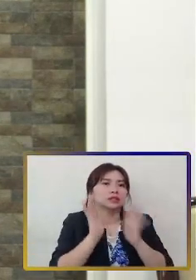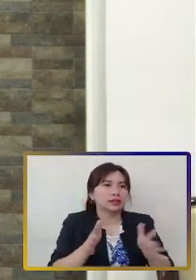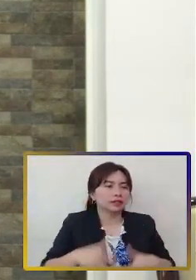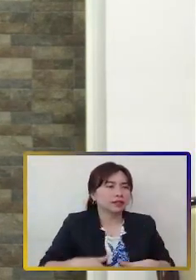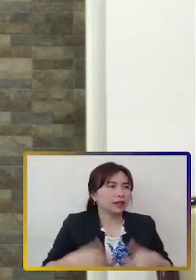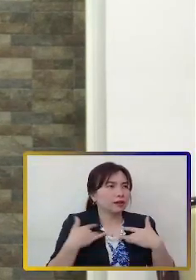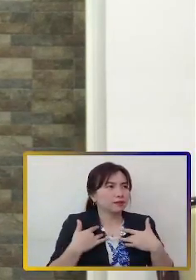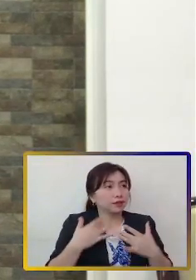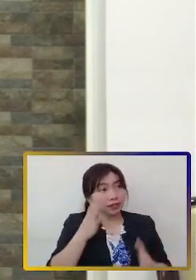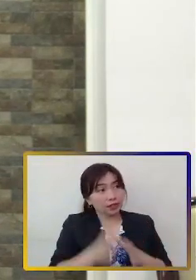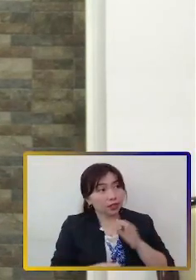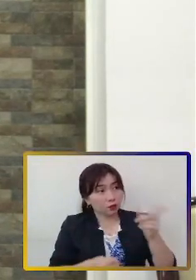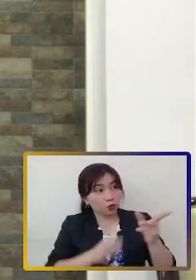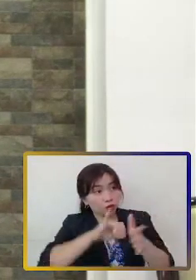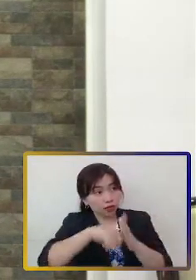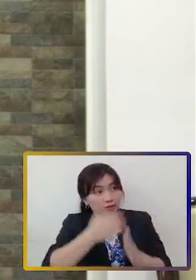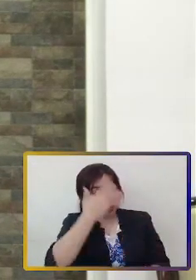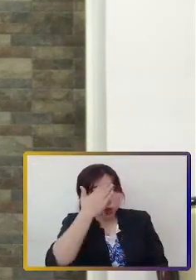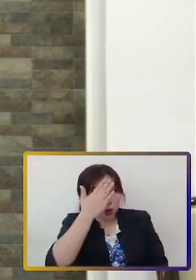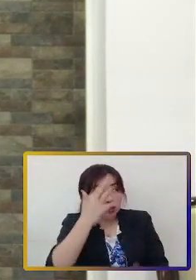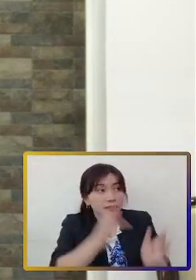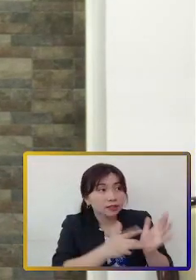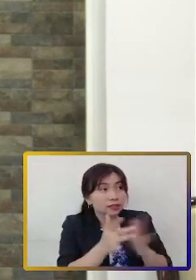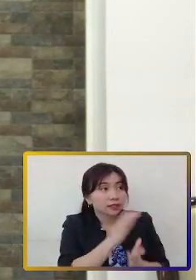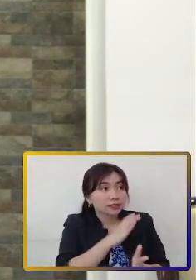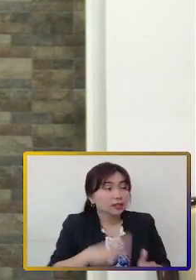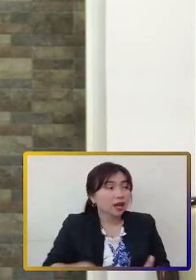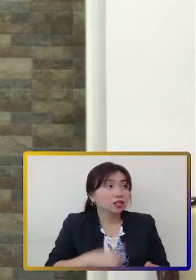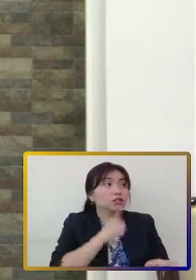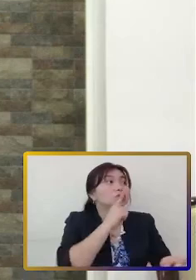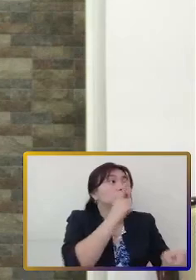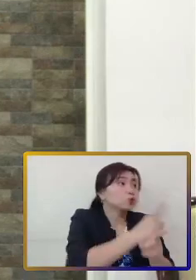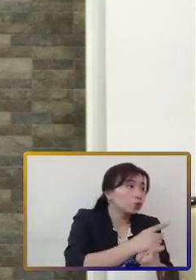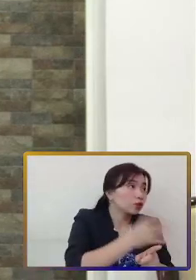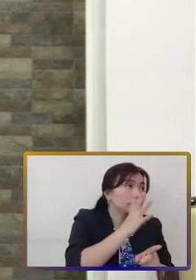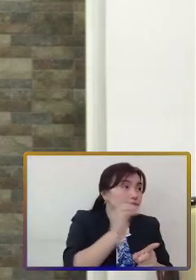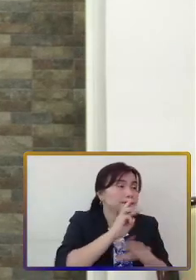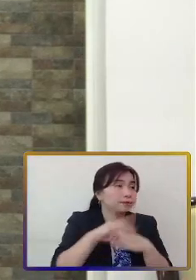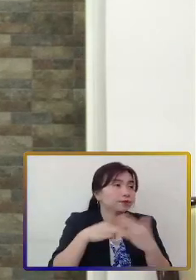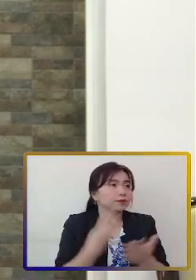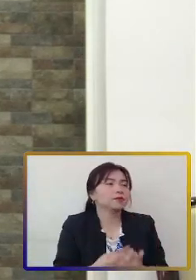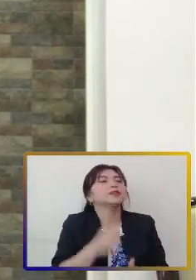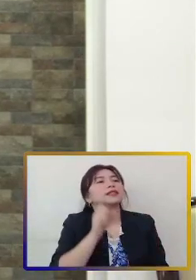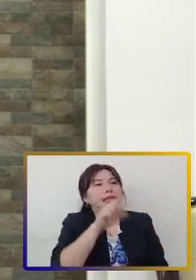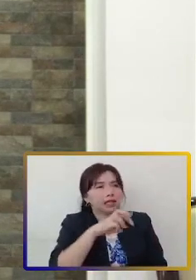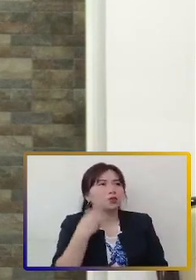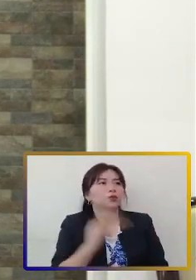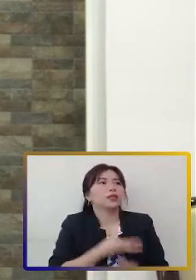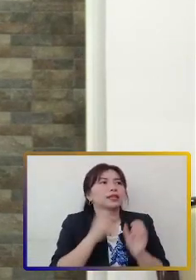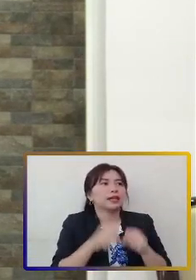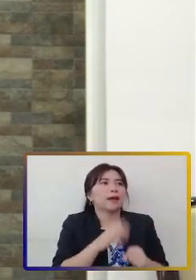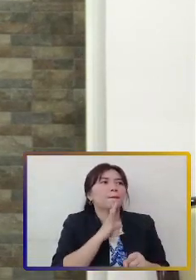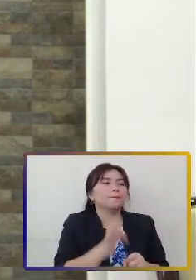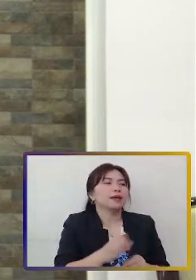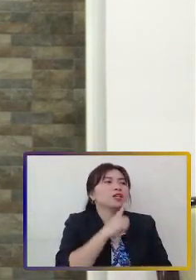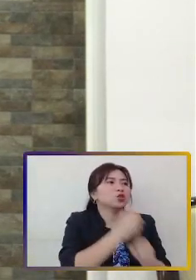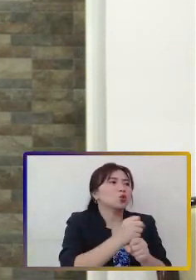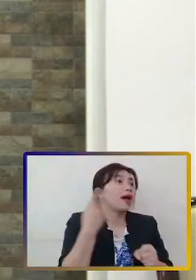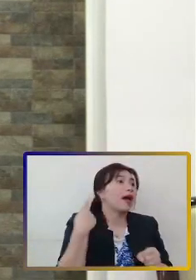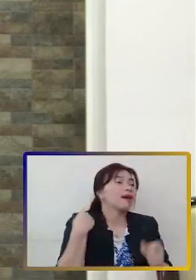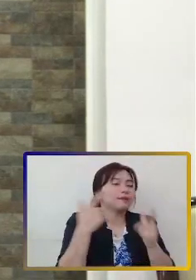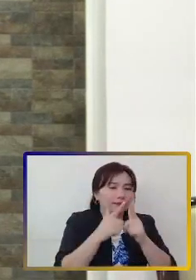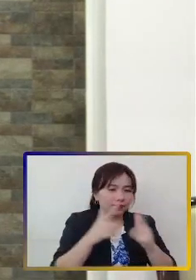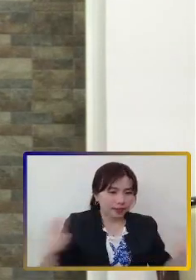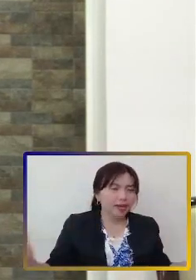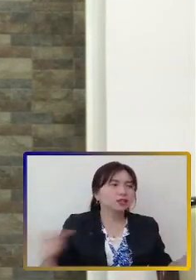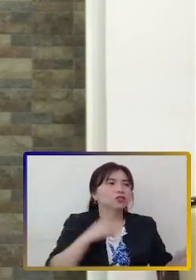acknowledge the Lord Jesus Christ truly and holy then we can be sure to have the greatest assurance of